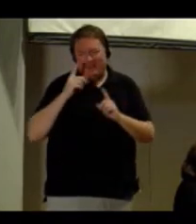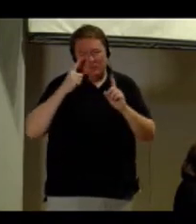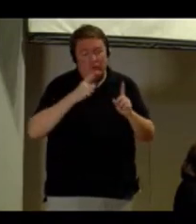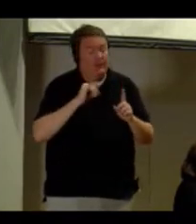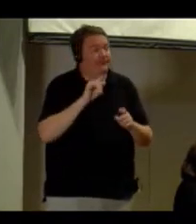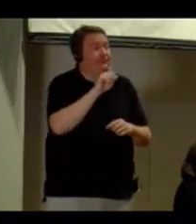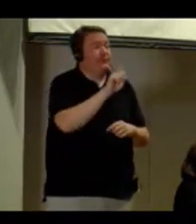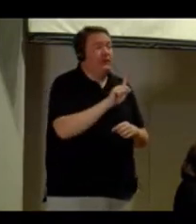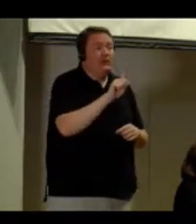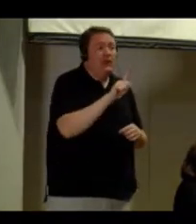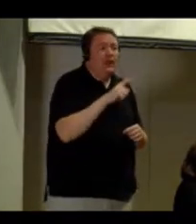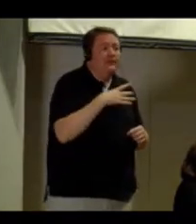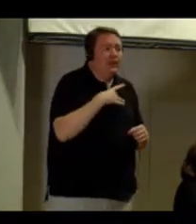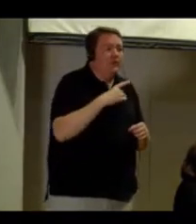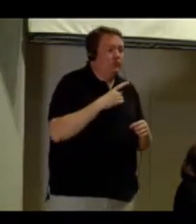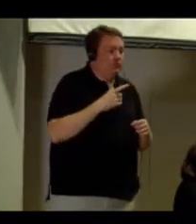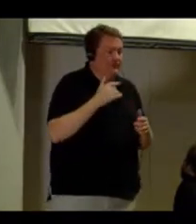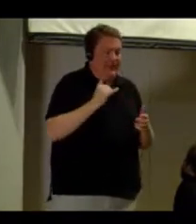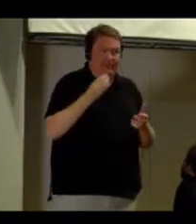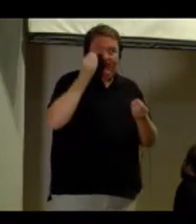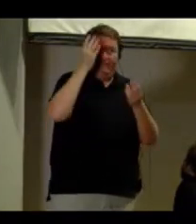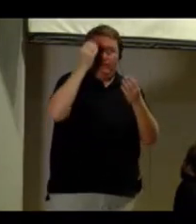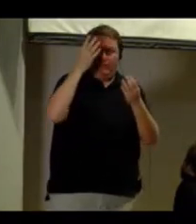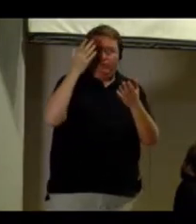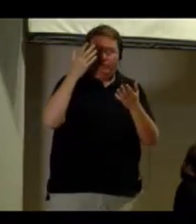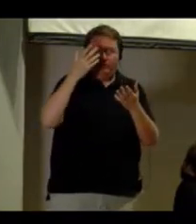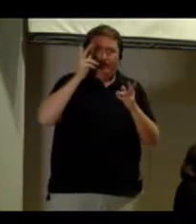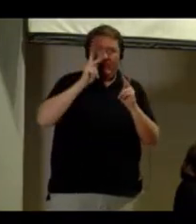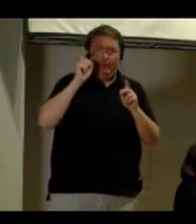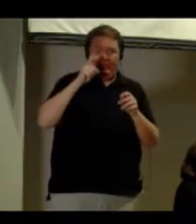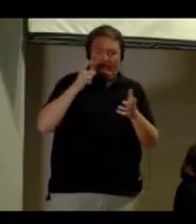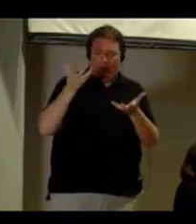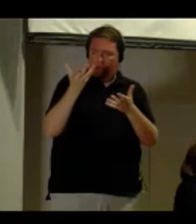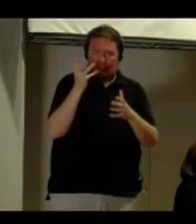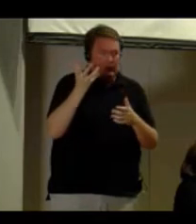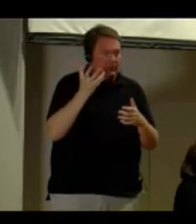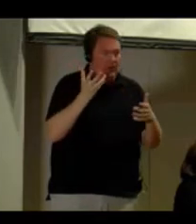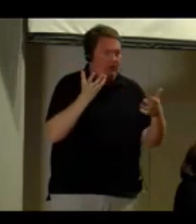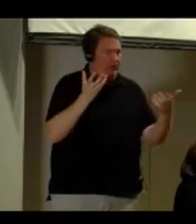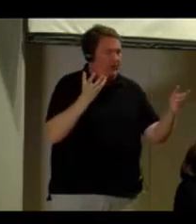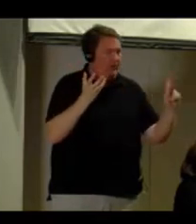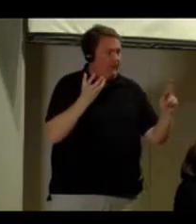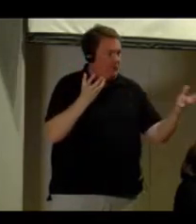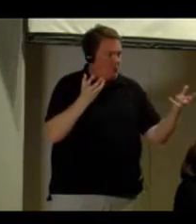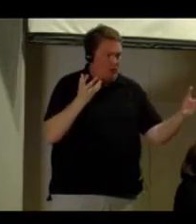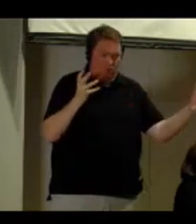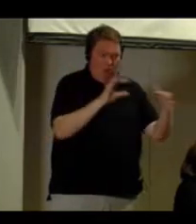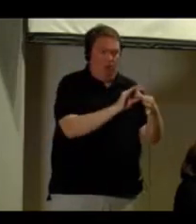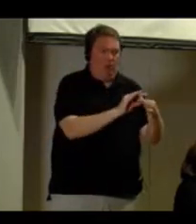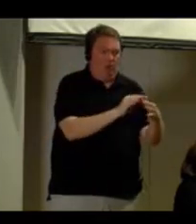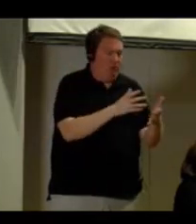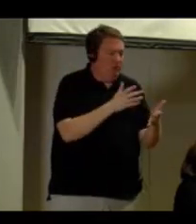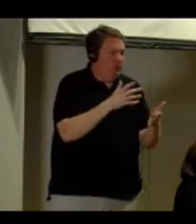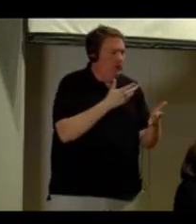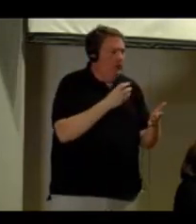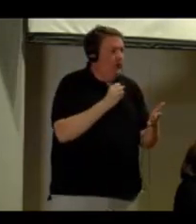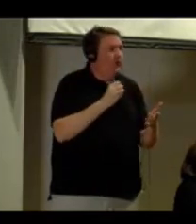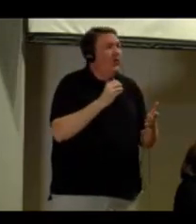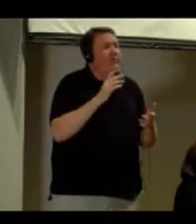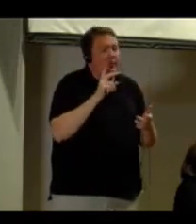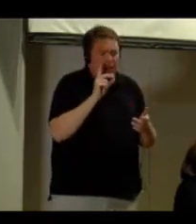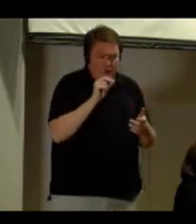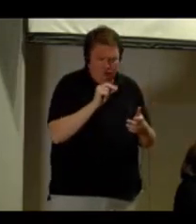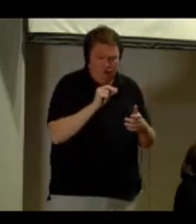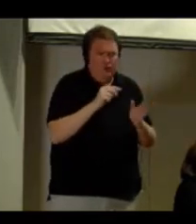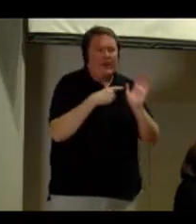want to connect people to the information they need. They do exhibitions, they do more kind of interpreted, curated content as well. But